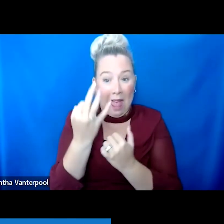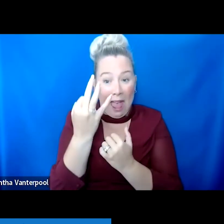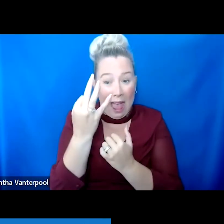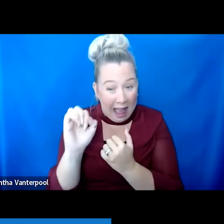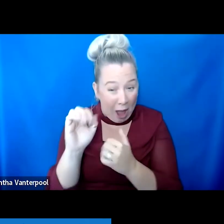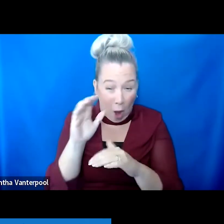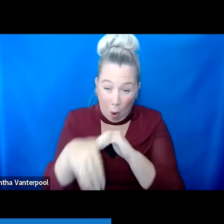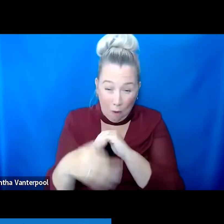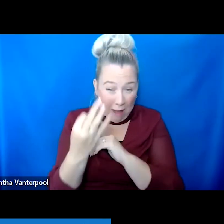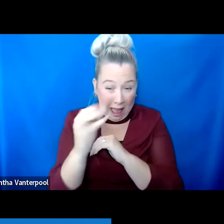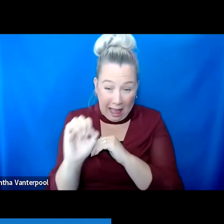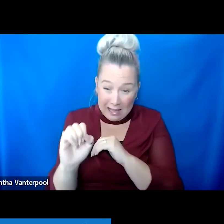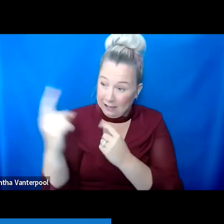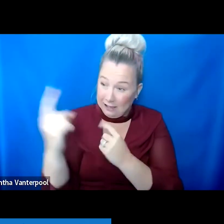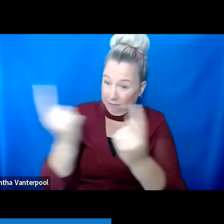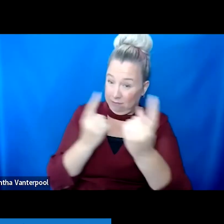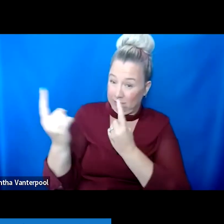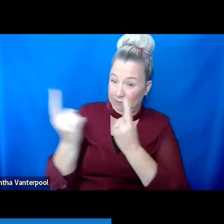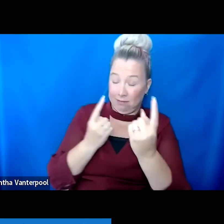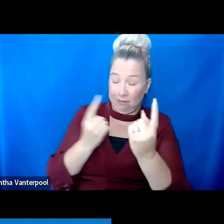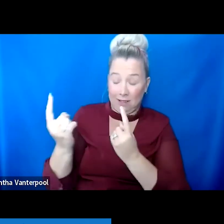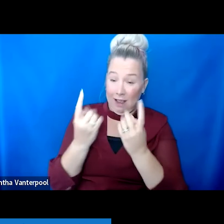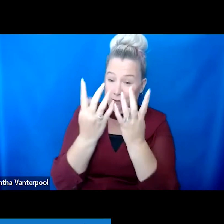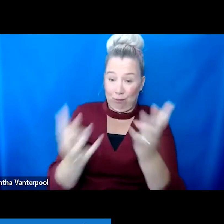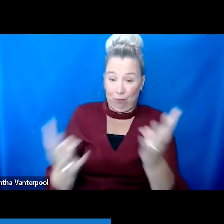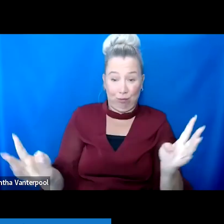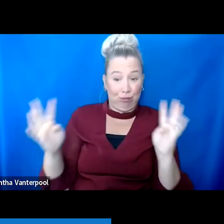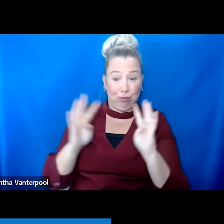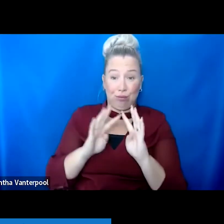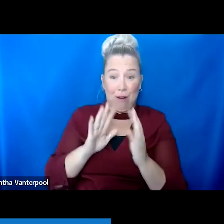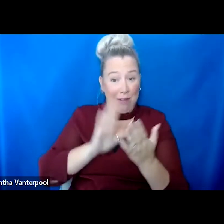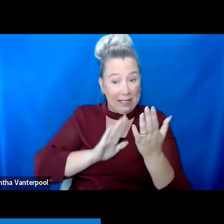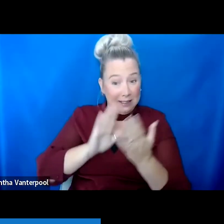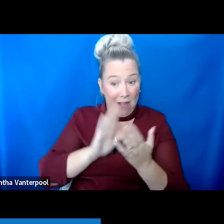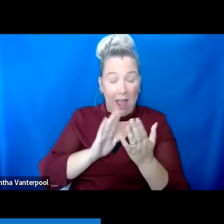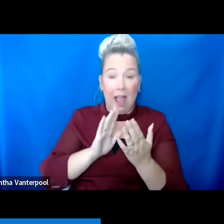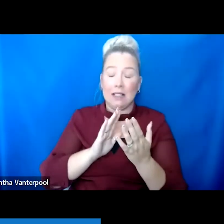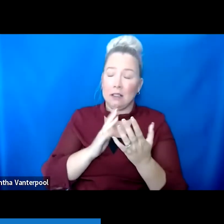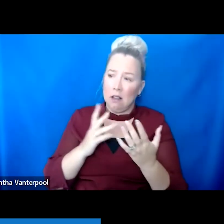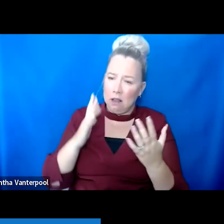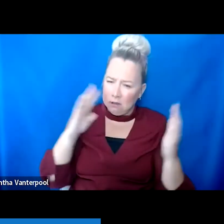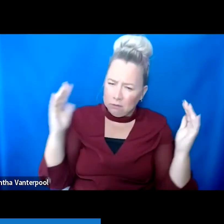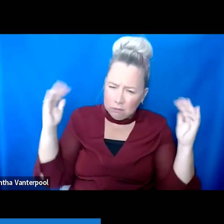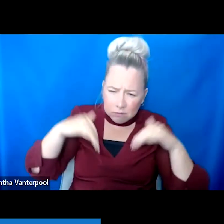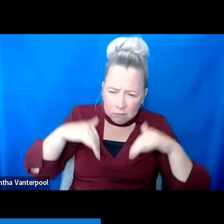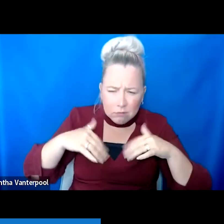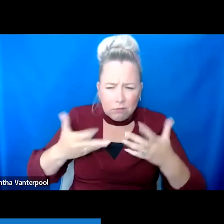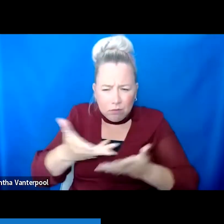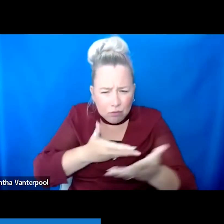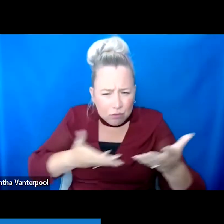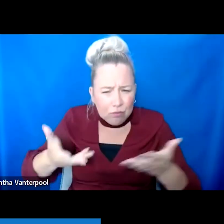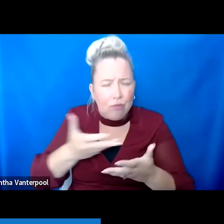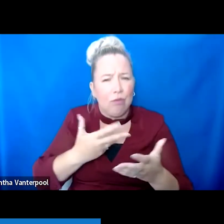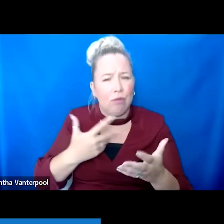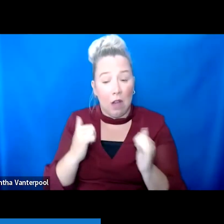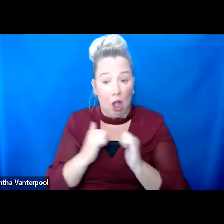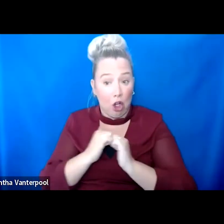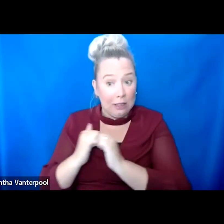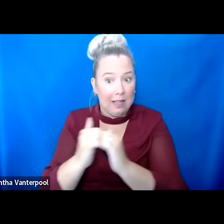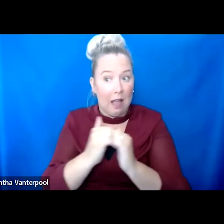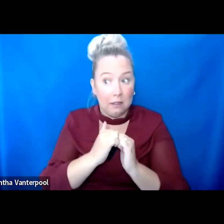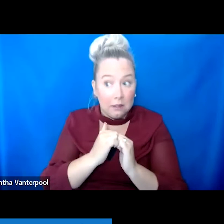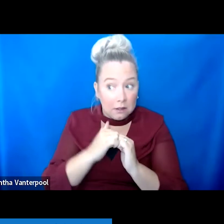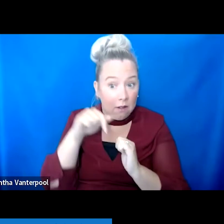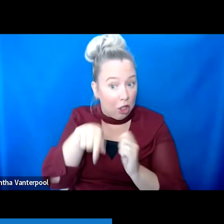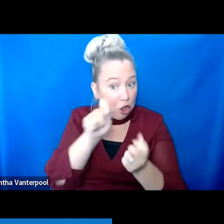plus delegates in person coming together to look and build change, look at the consensus, build consensus for this